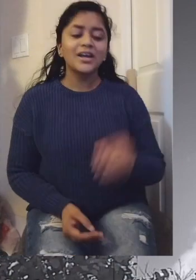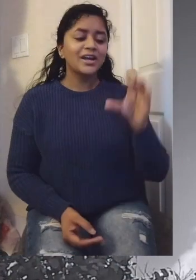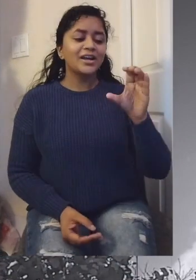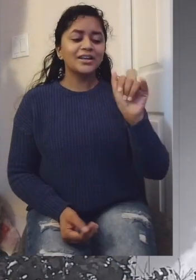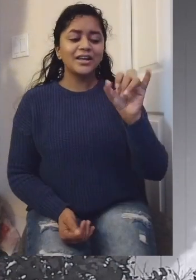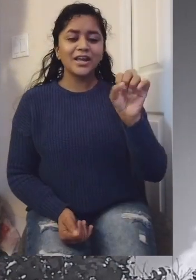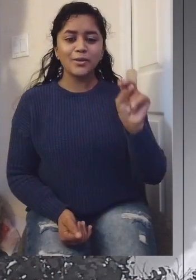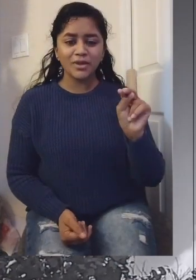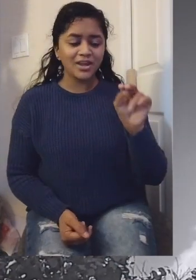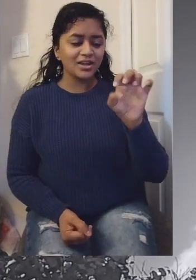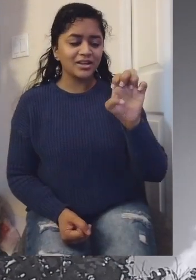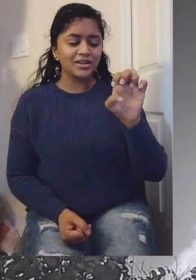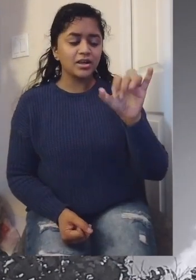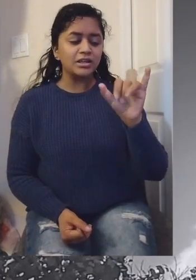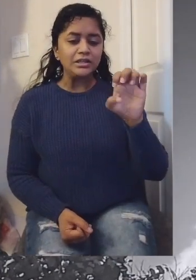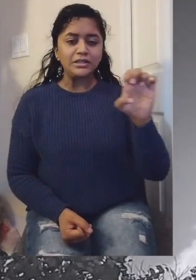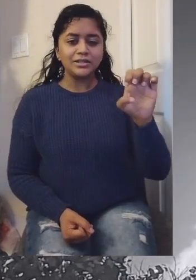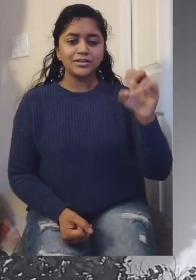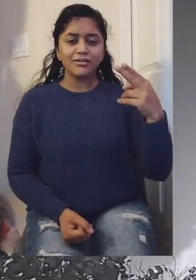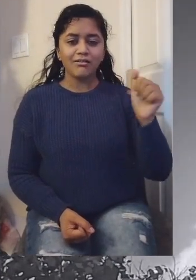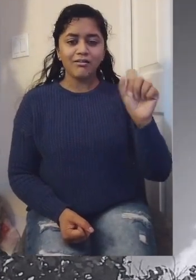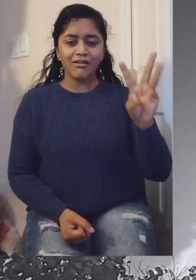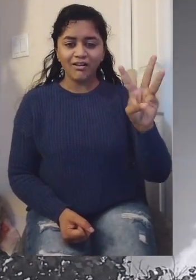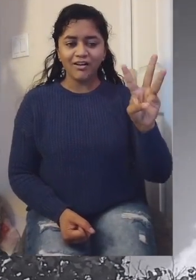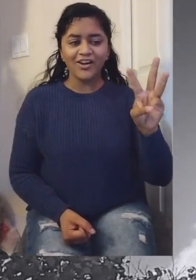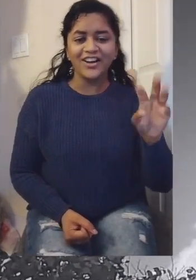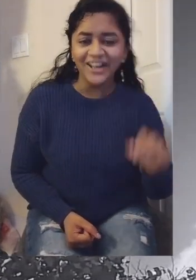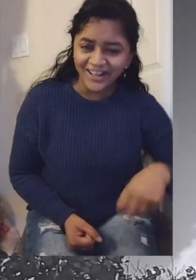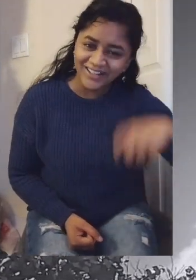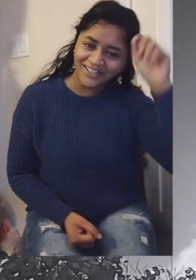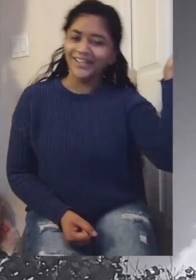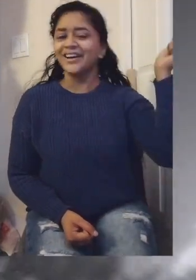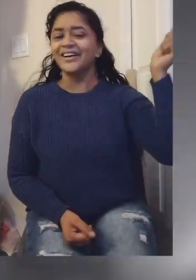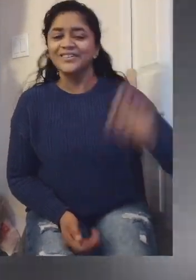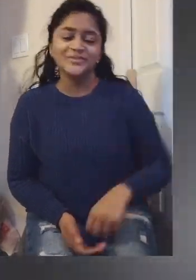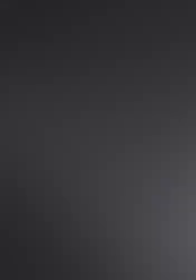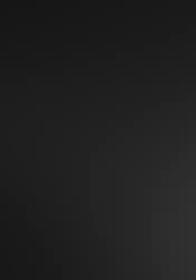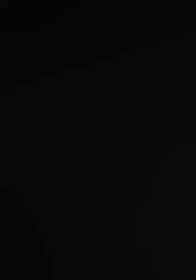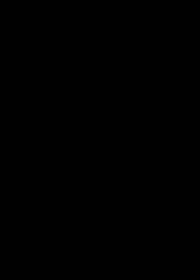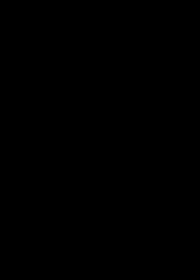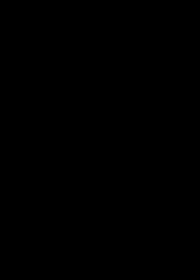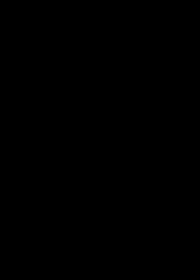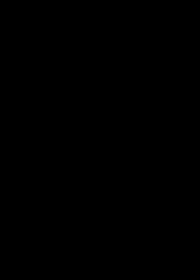Today, we're talking Cayman Yee Haw.